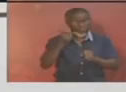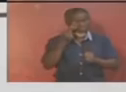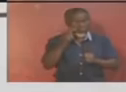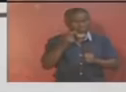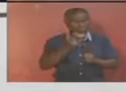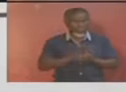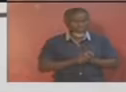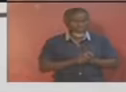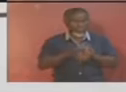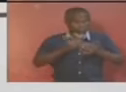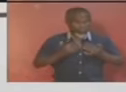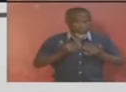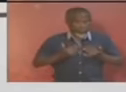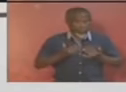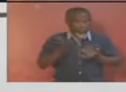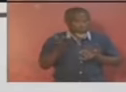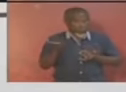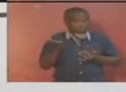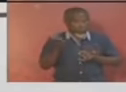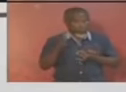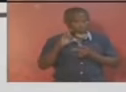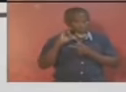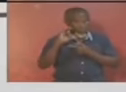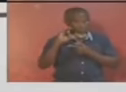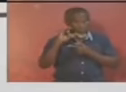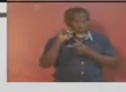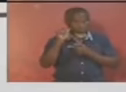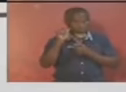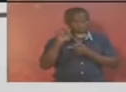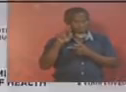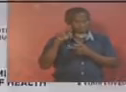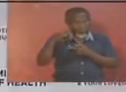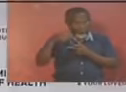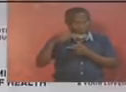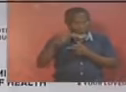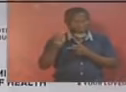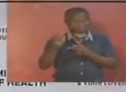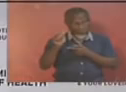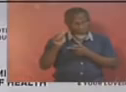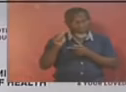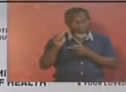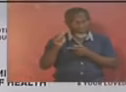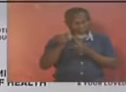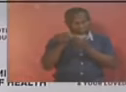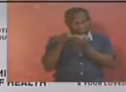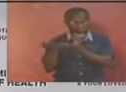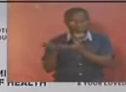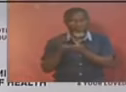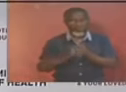from CARPHA, who will give us the regional perspective on COVID-19.